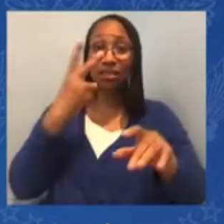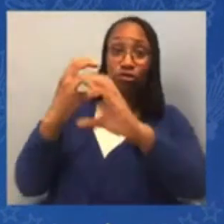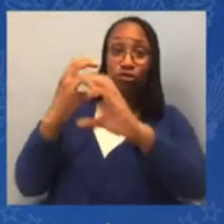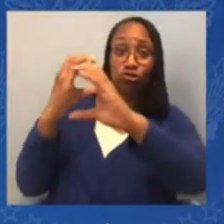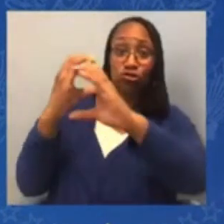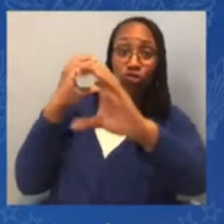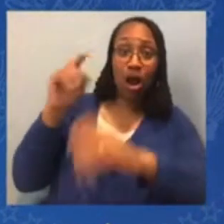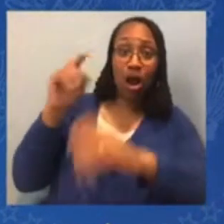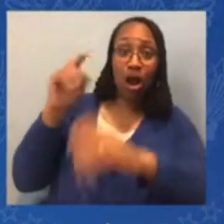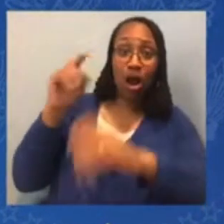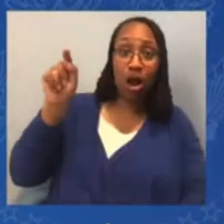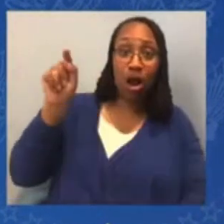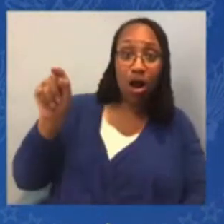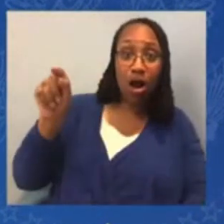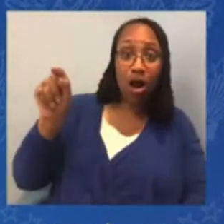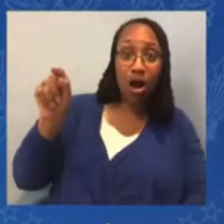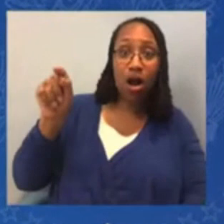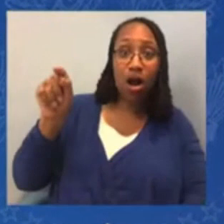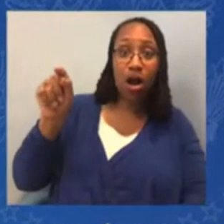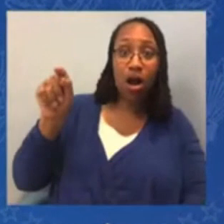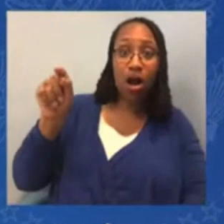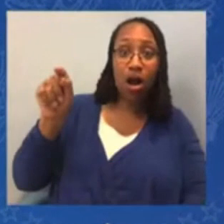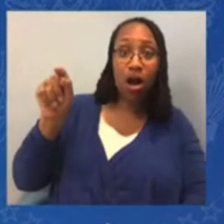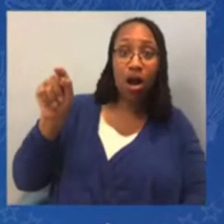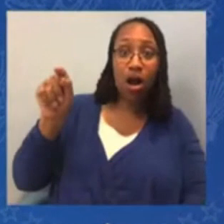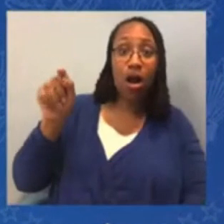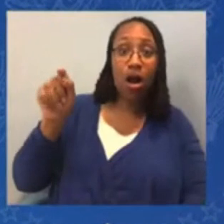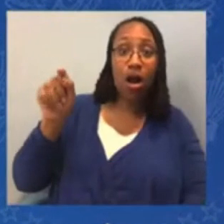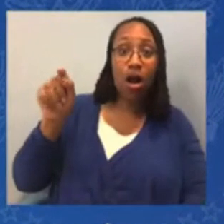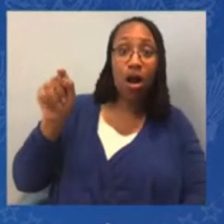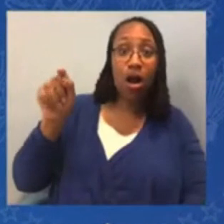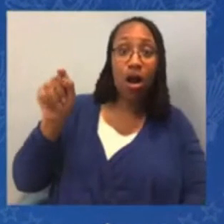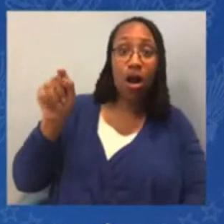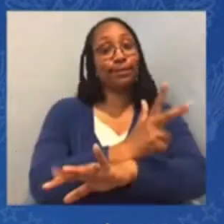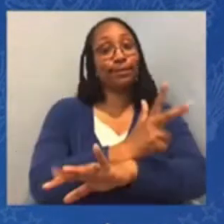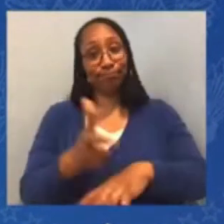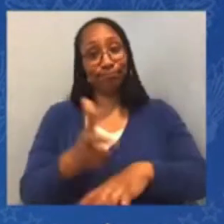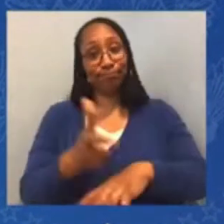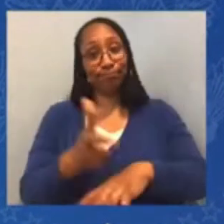guns, selling AR-15, selling weapons.